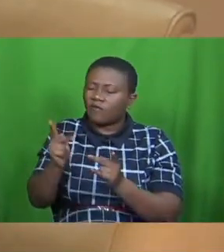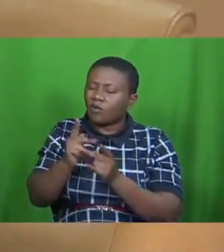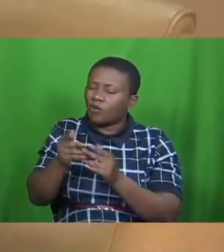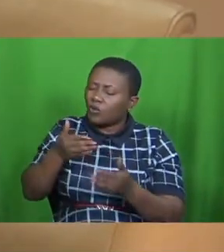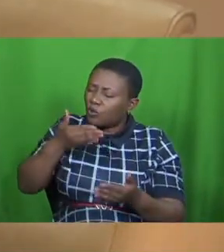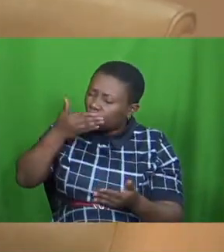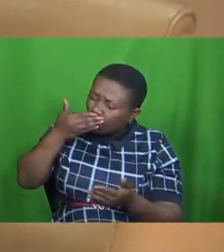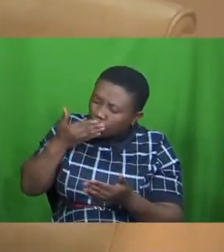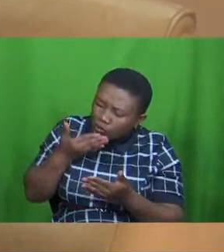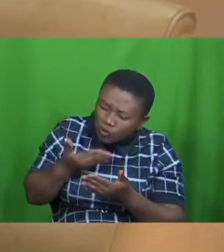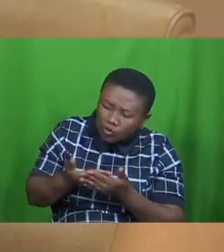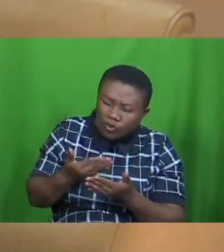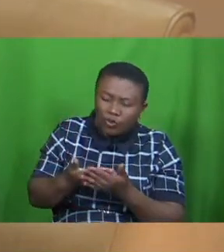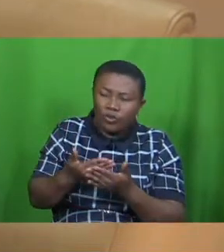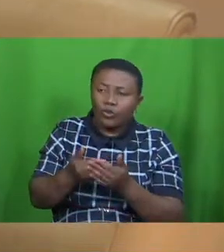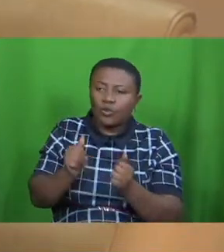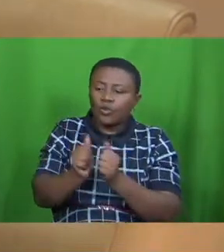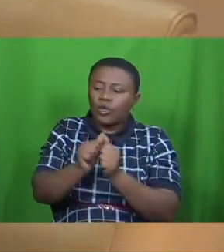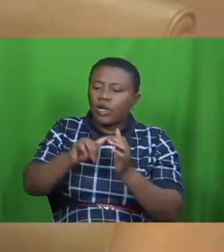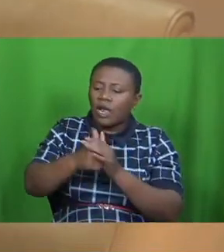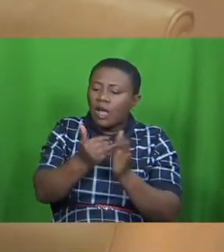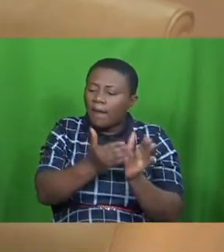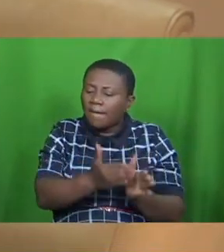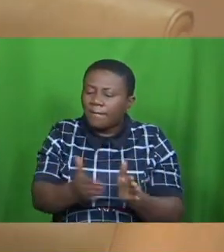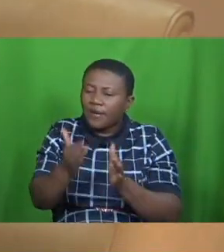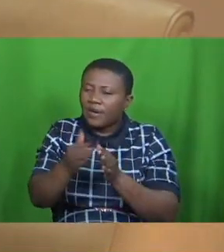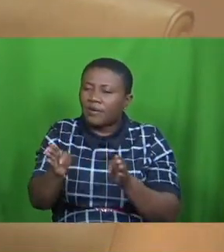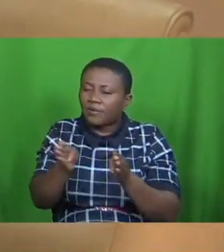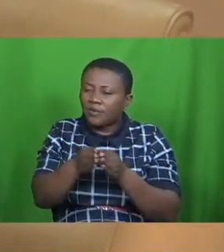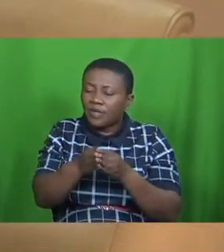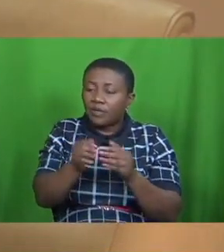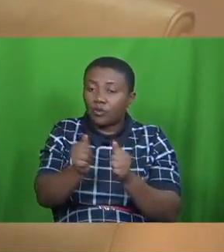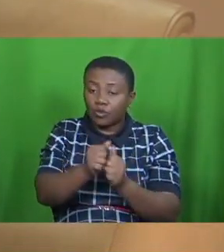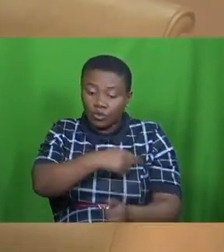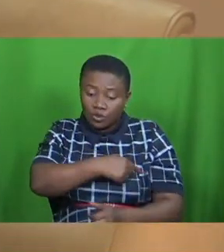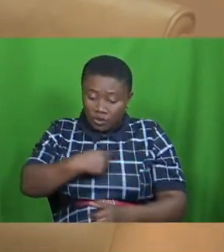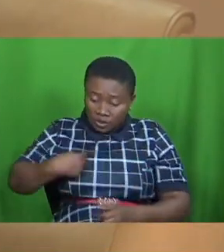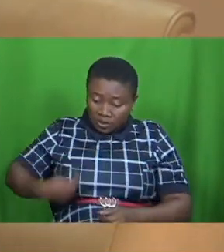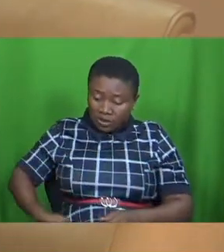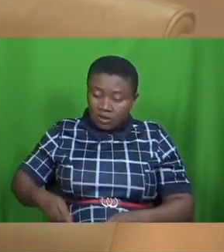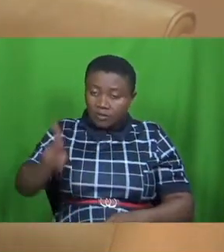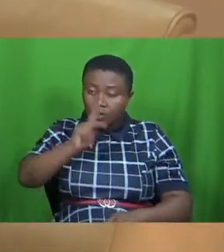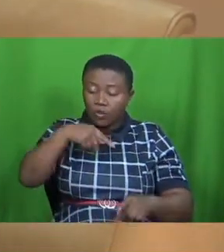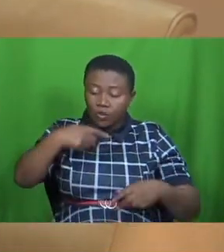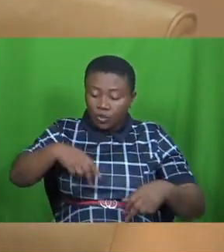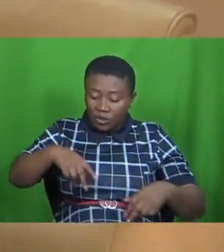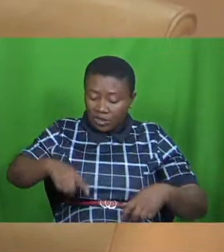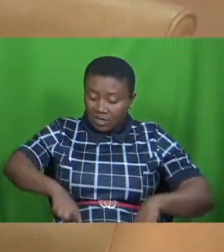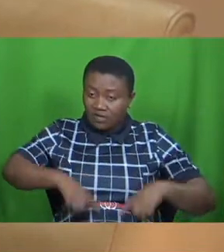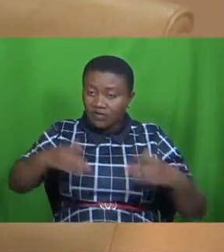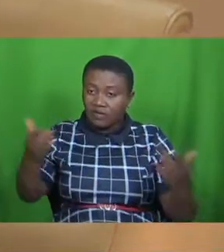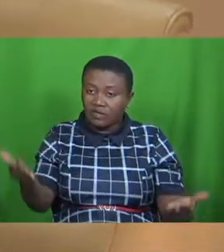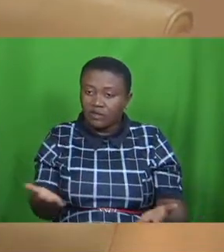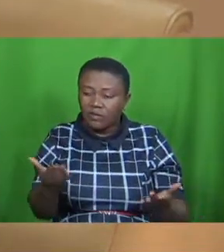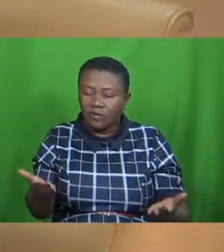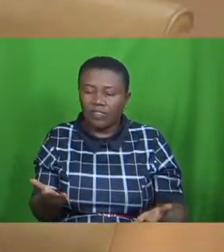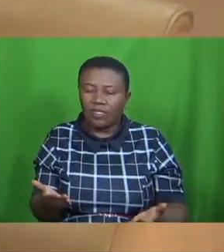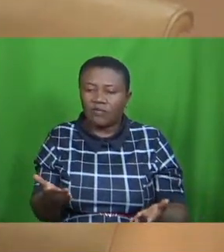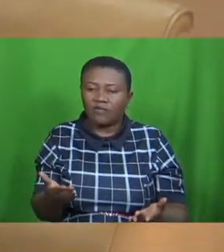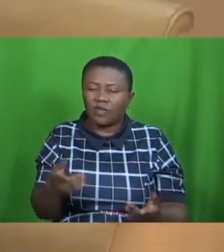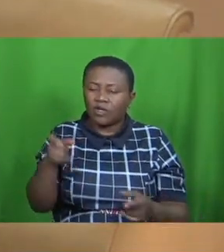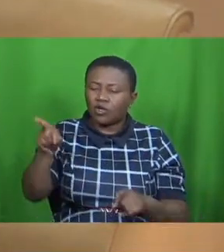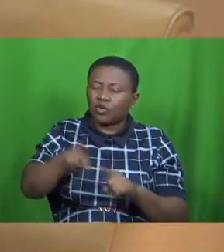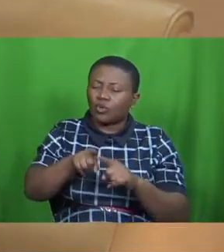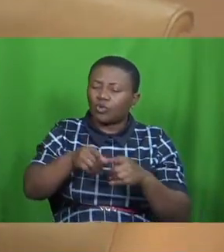arranging his first meeting with the current Chinese president, who was then the vice president. And he was one of the leading